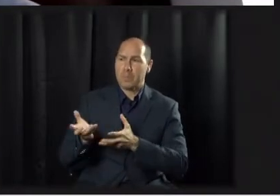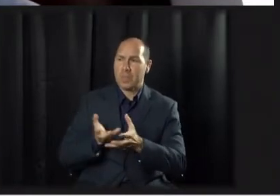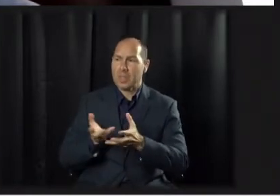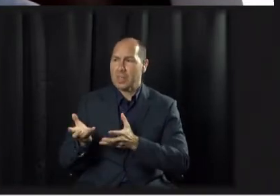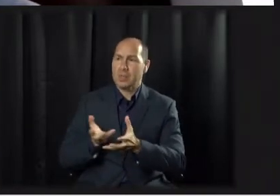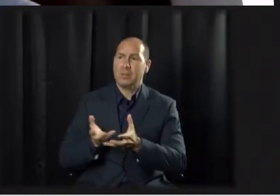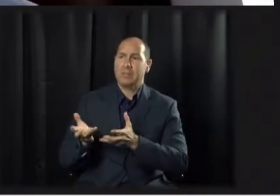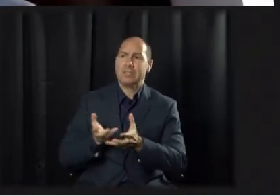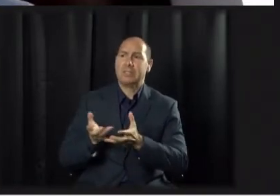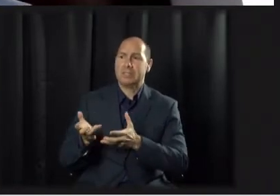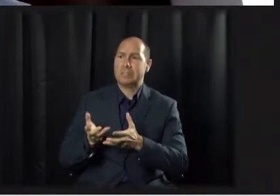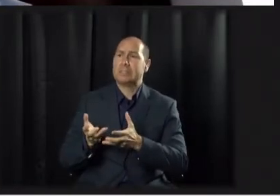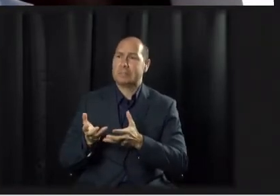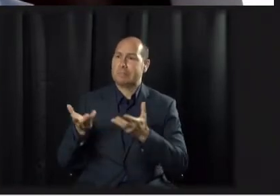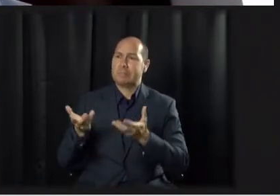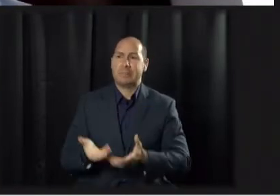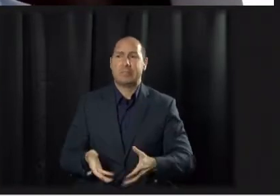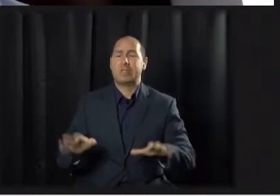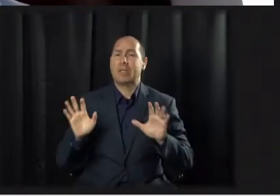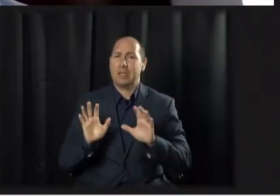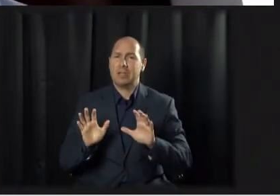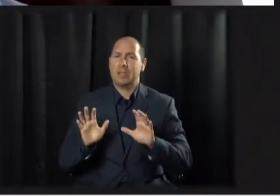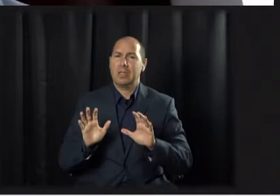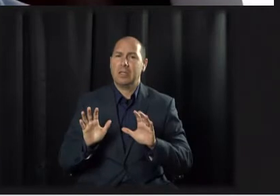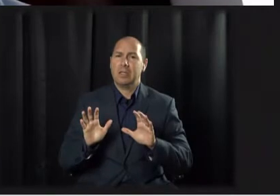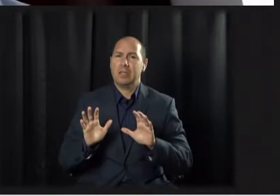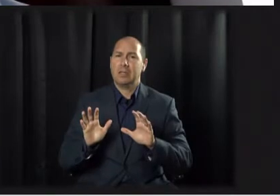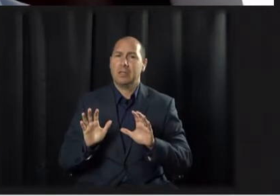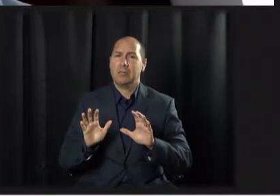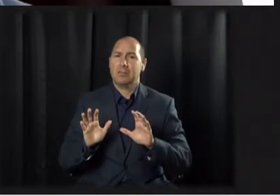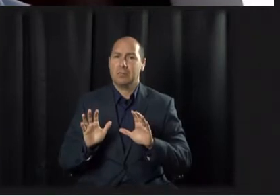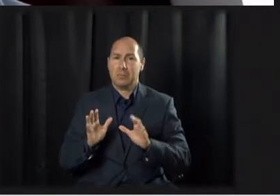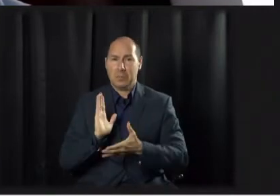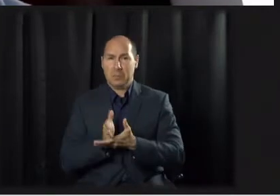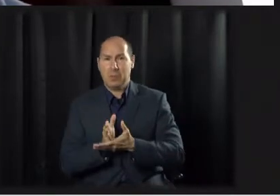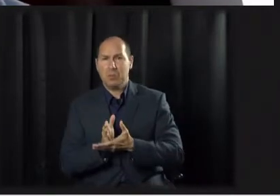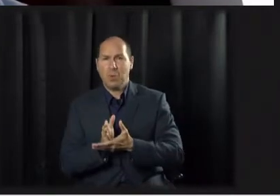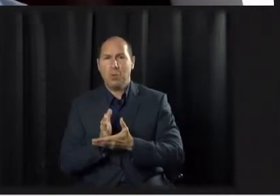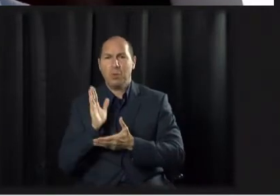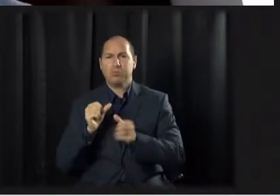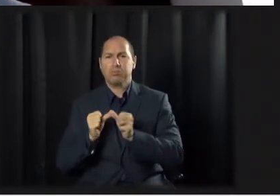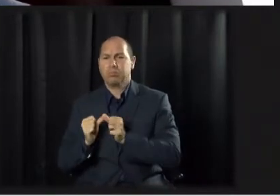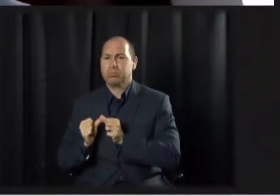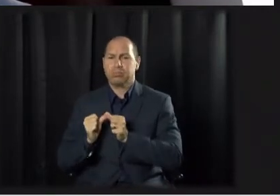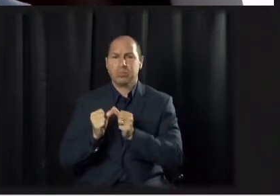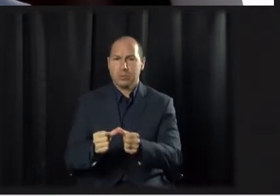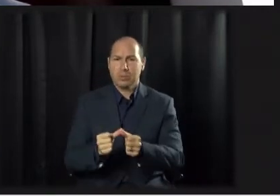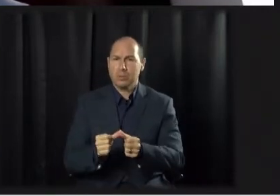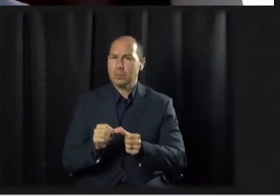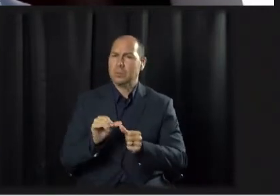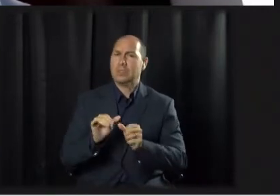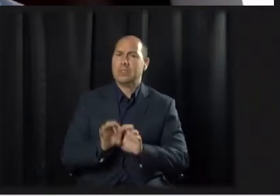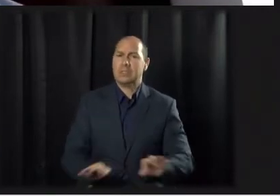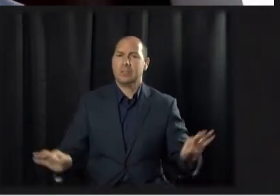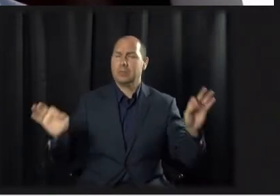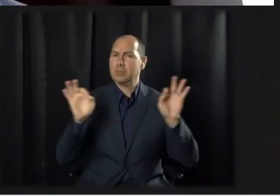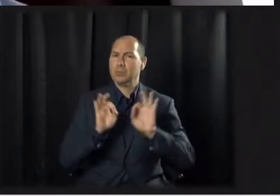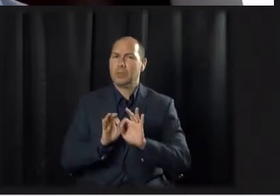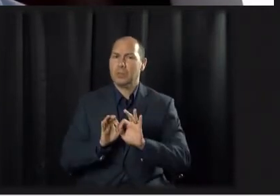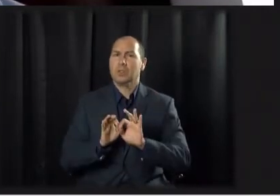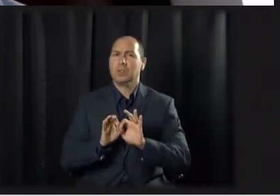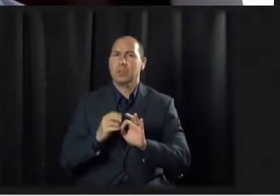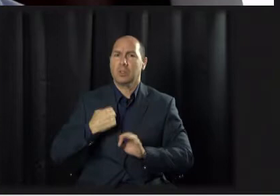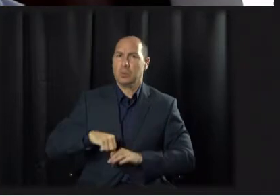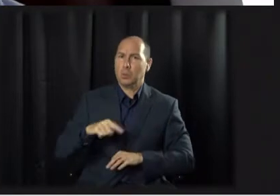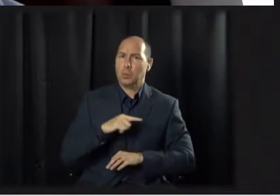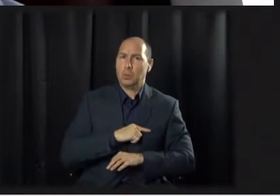have taken place and will continue to take place, but that it is important that given the stimulus dollars and